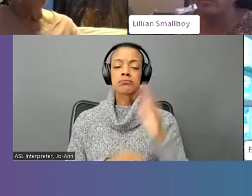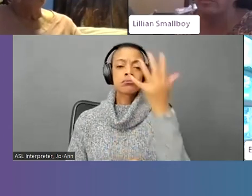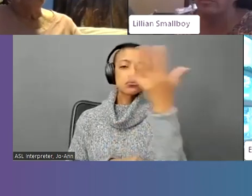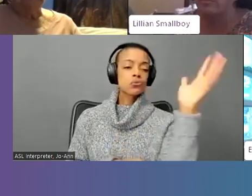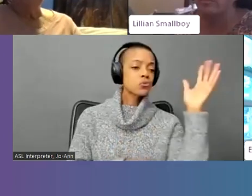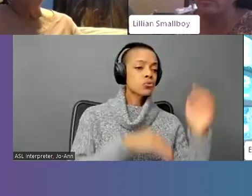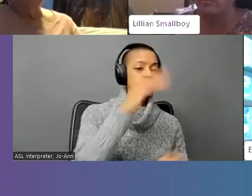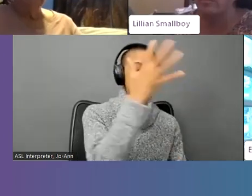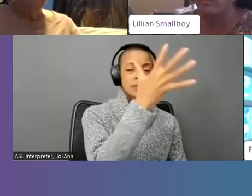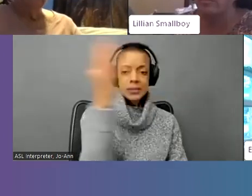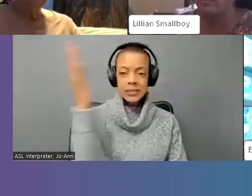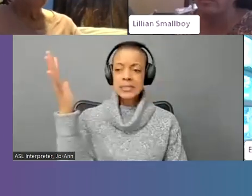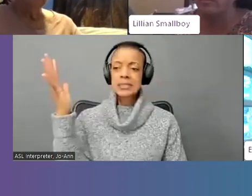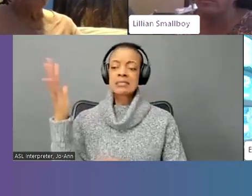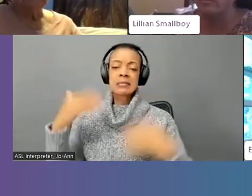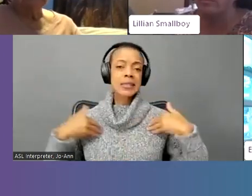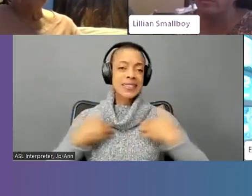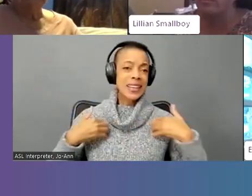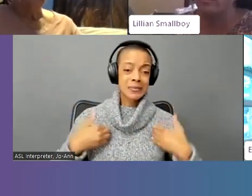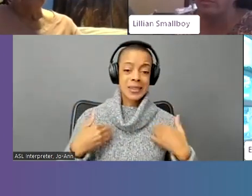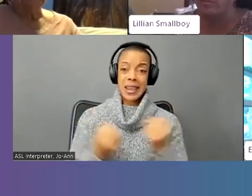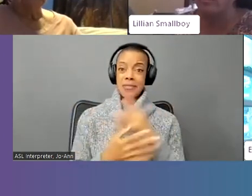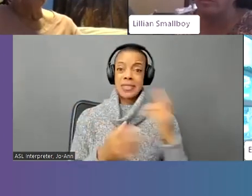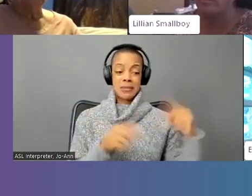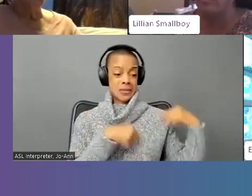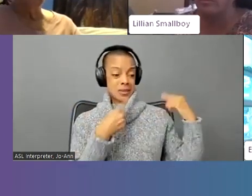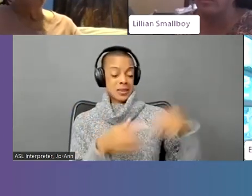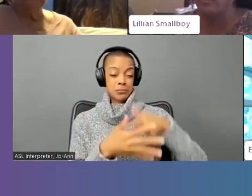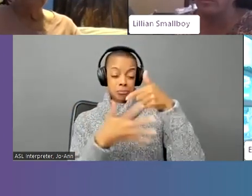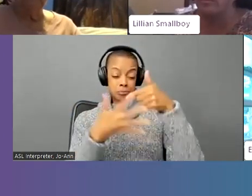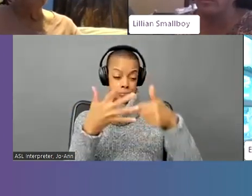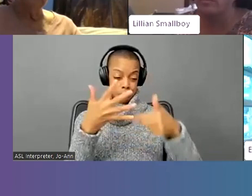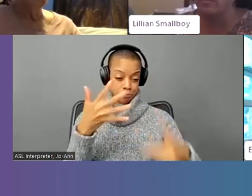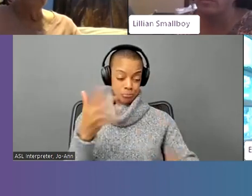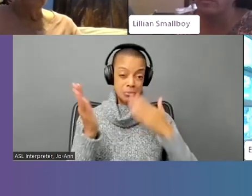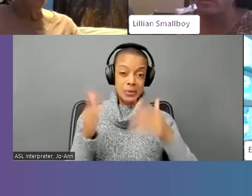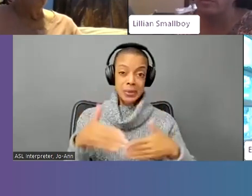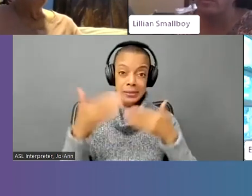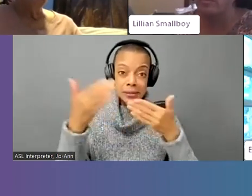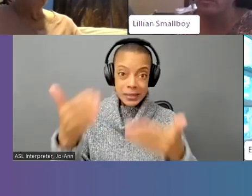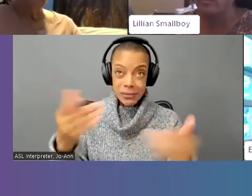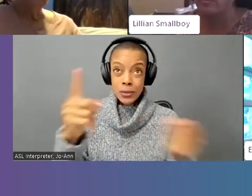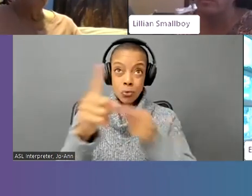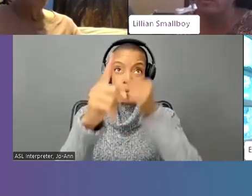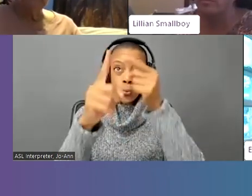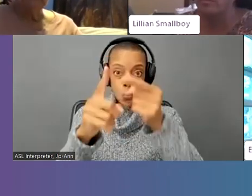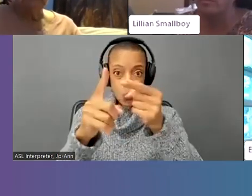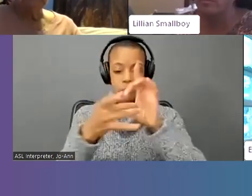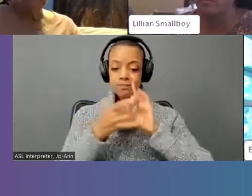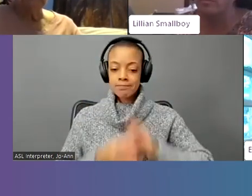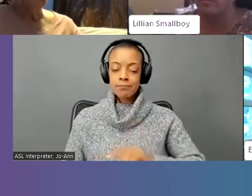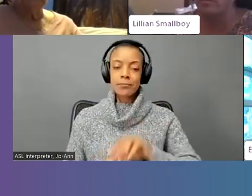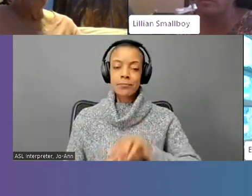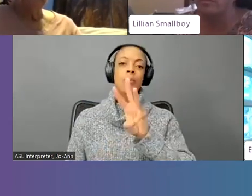animals, everything that I mentioned in this Thanksgiving address was meant to bring us wellness, mentally, emotionally, physically,